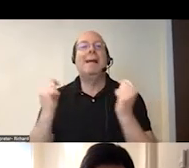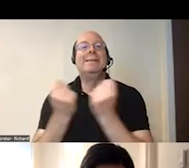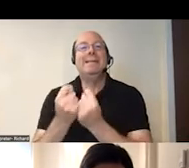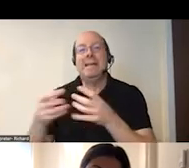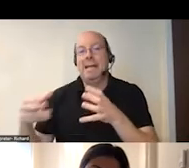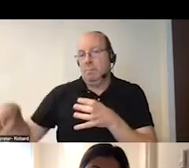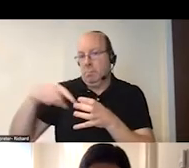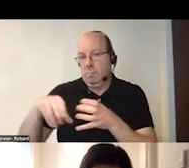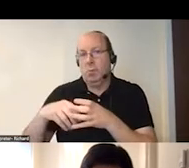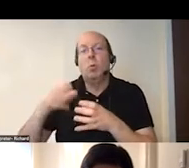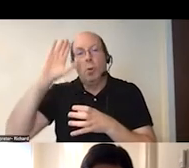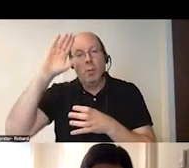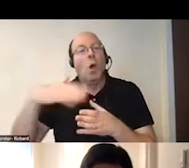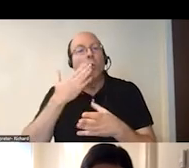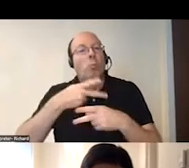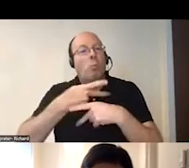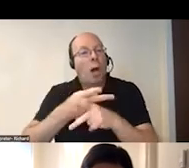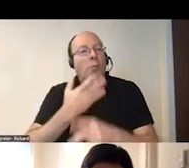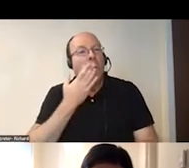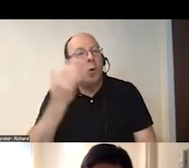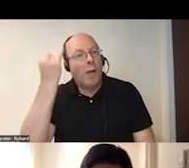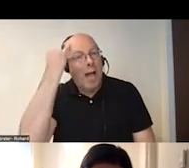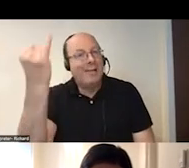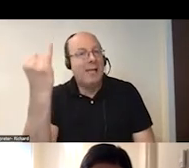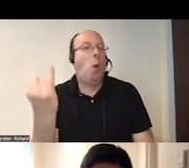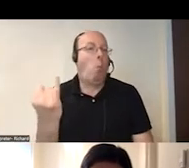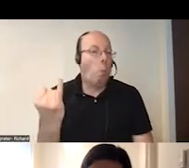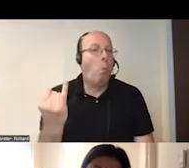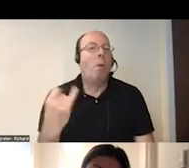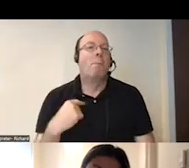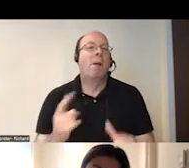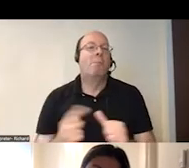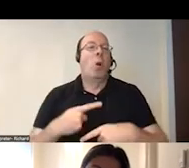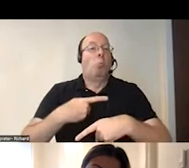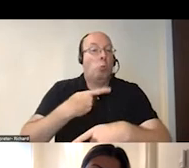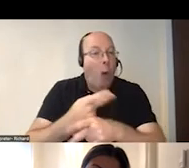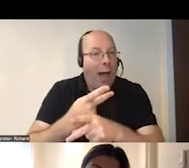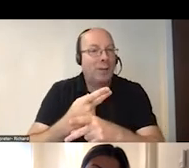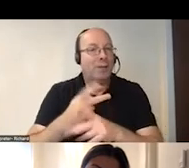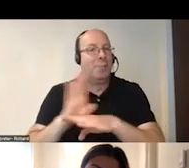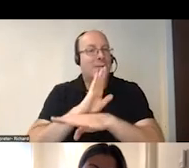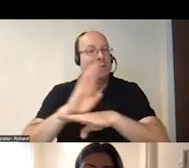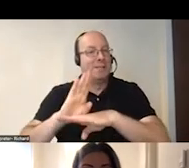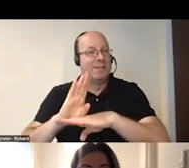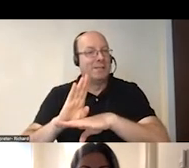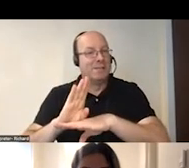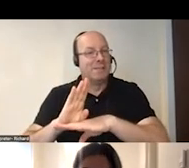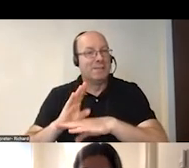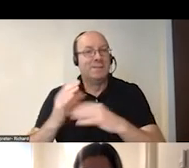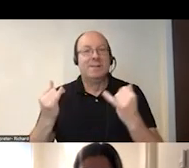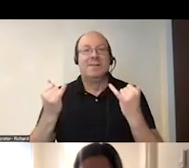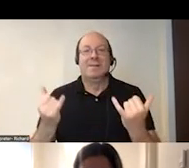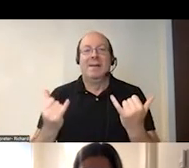we have a pretty good product and a pretty good idea. And it's my first product-based business. And so just kind of going through